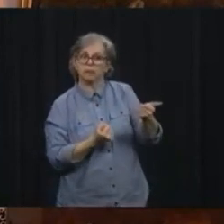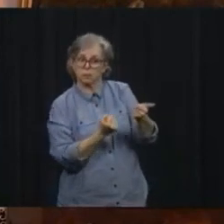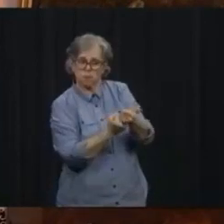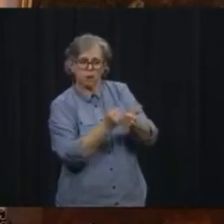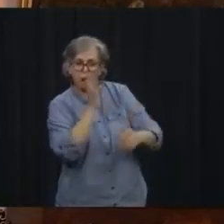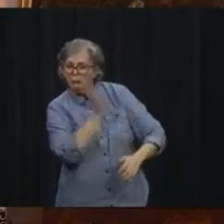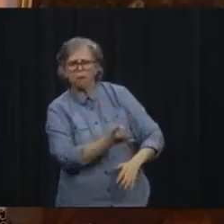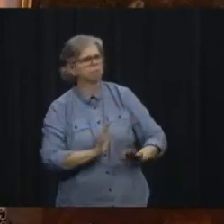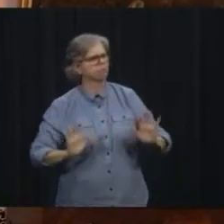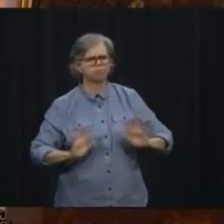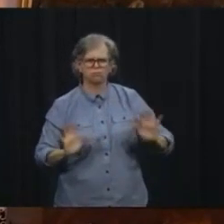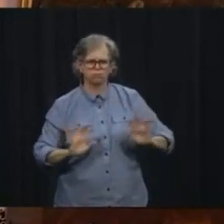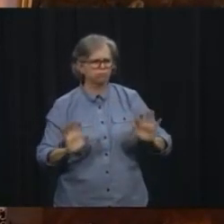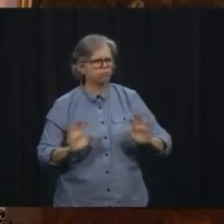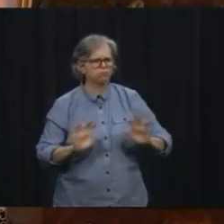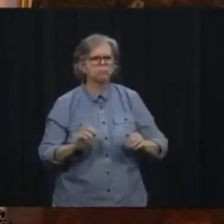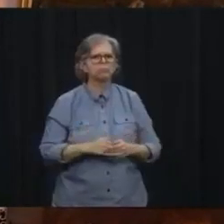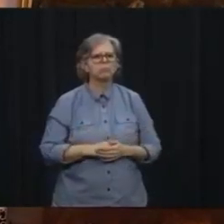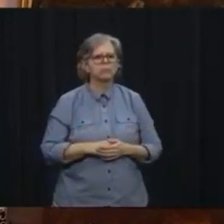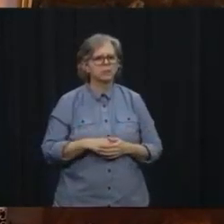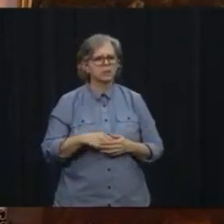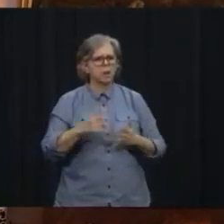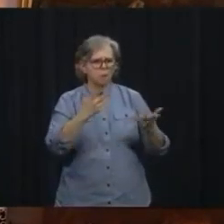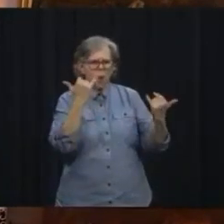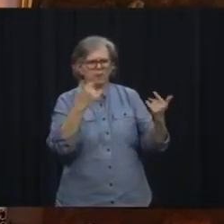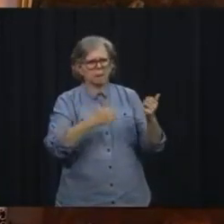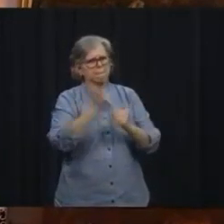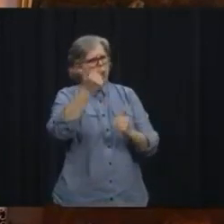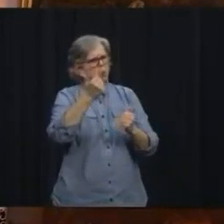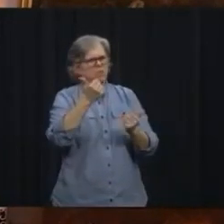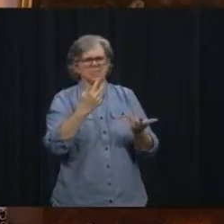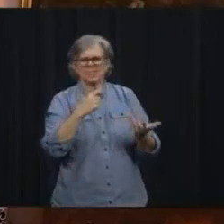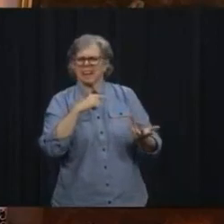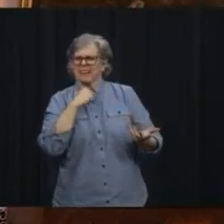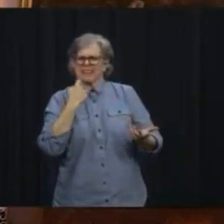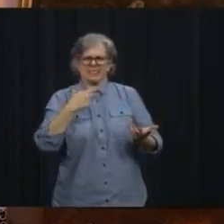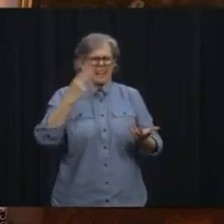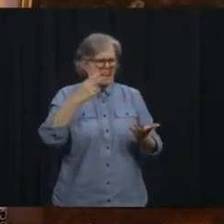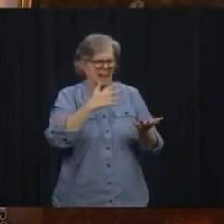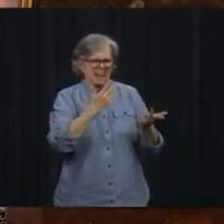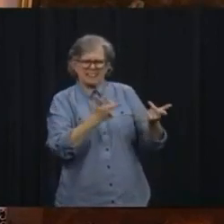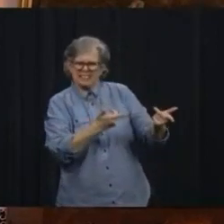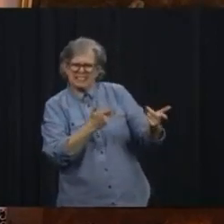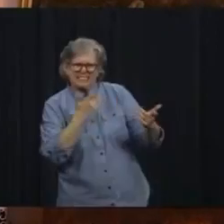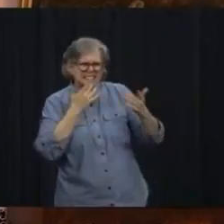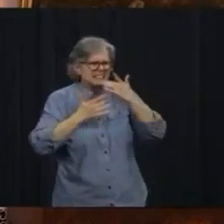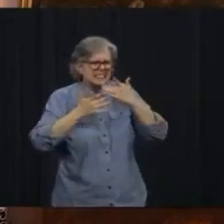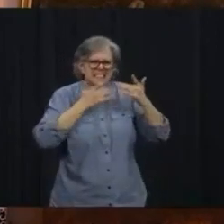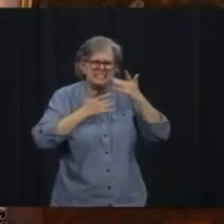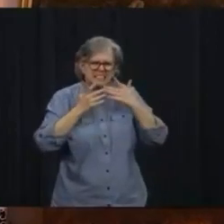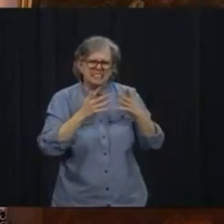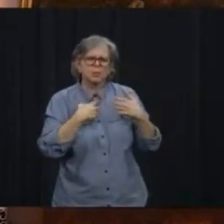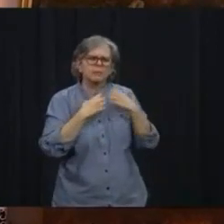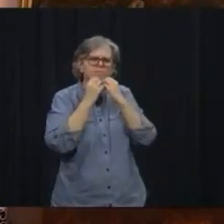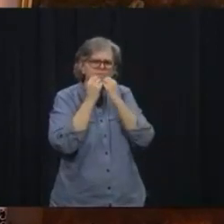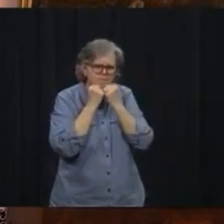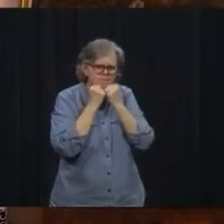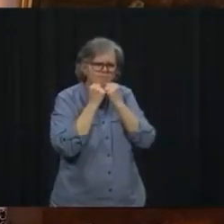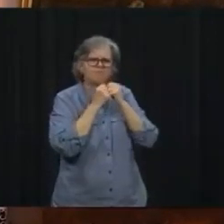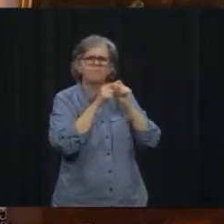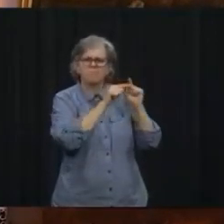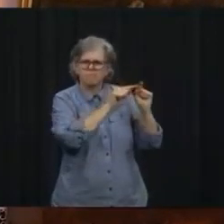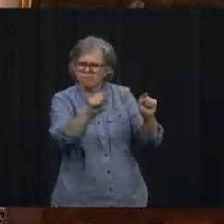proper precautions. Further, we're encouraging providers and direct support professionals to work creatively to continue to